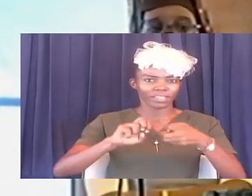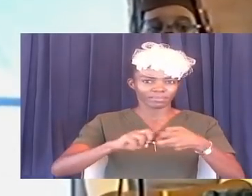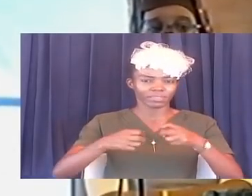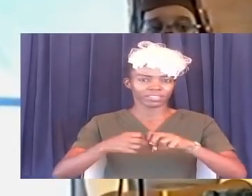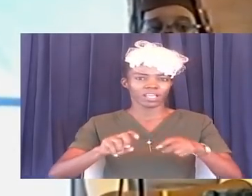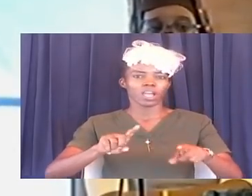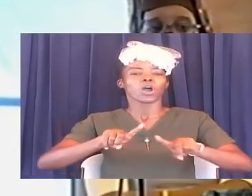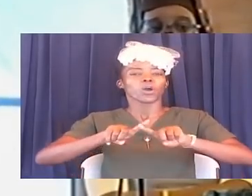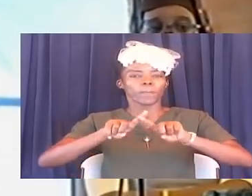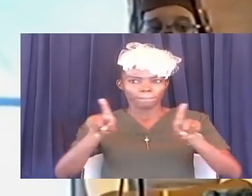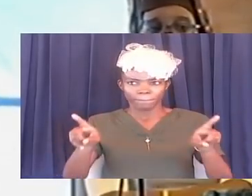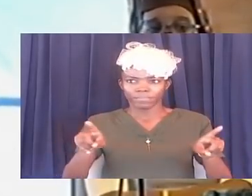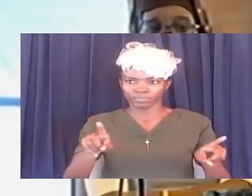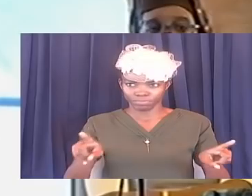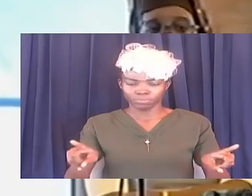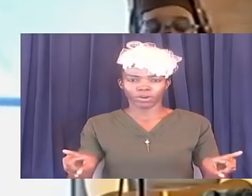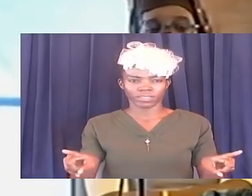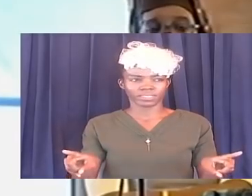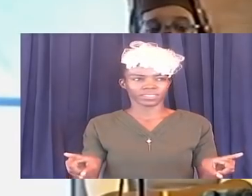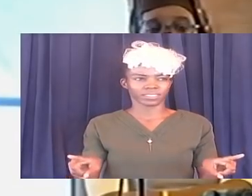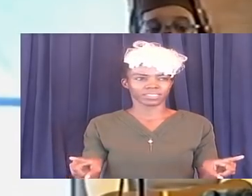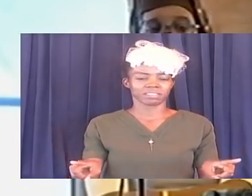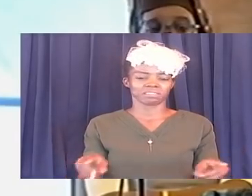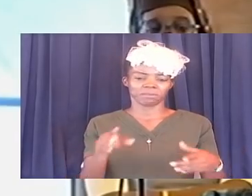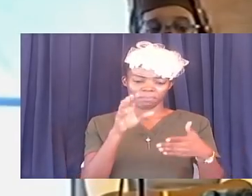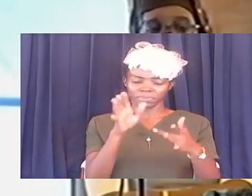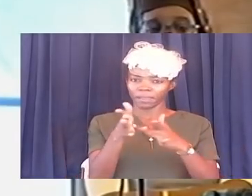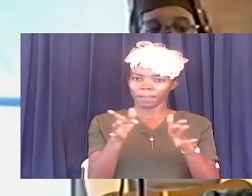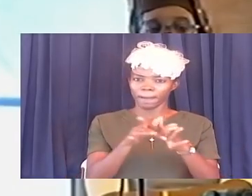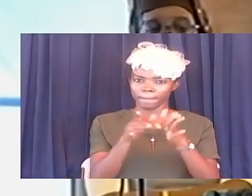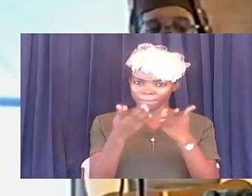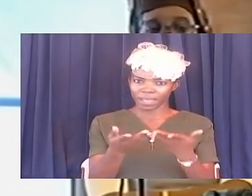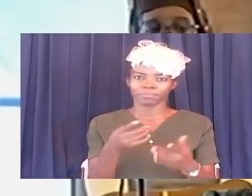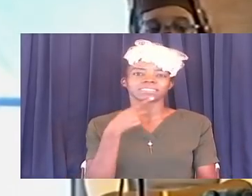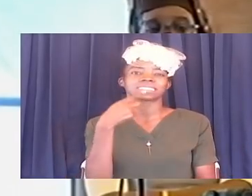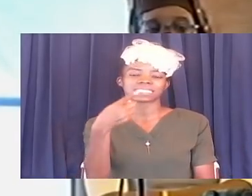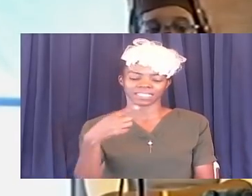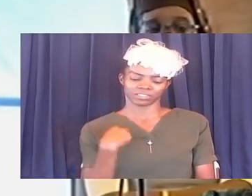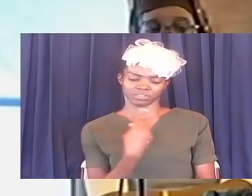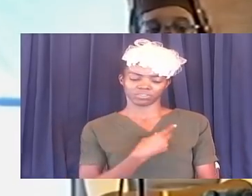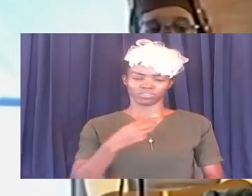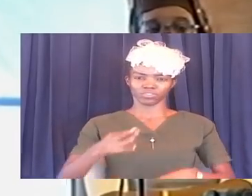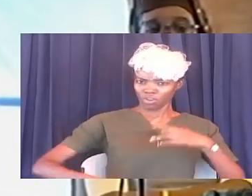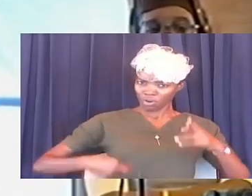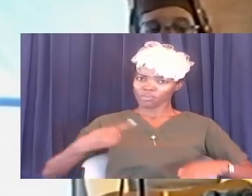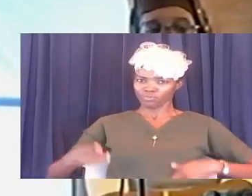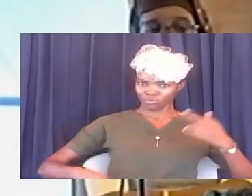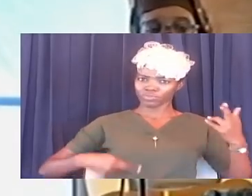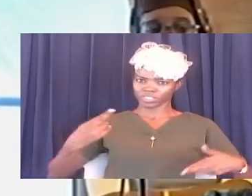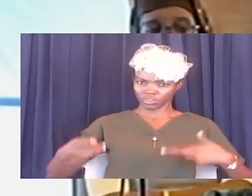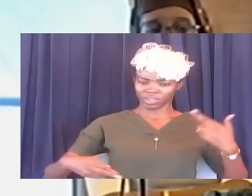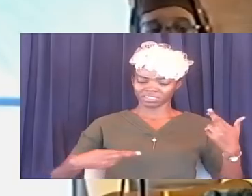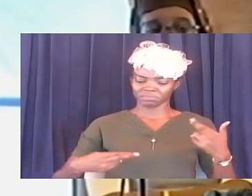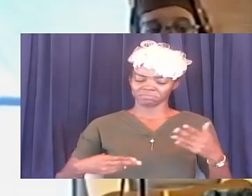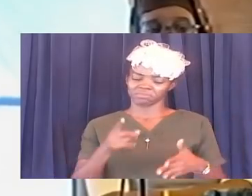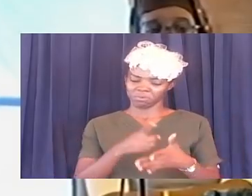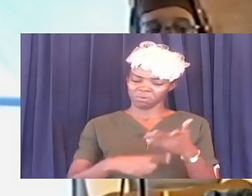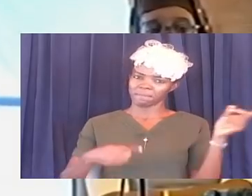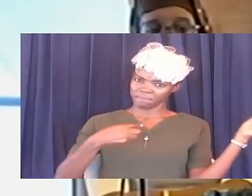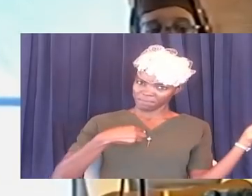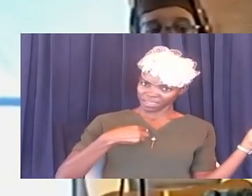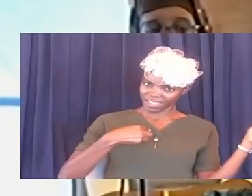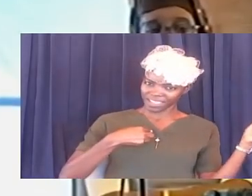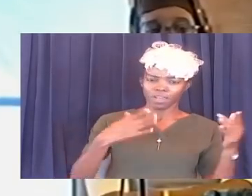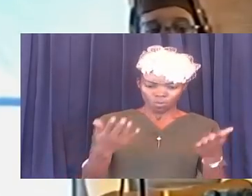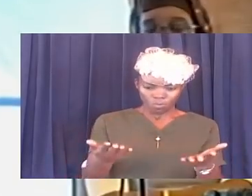scriptures implore us to rejoice. And really what I want to focus on today, maybe